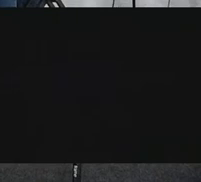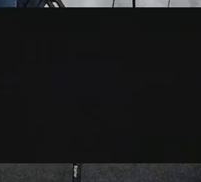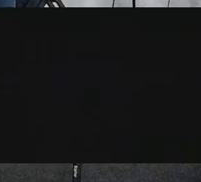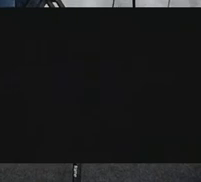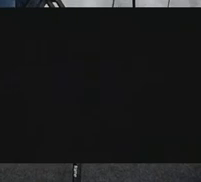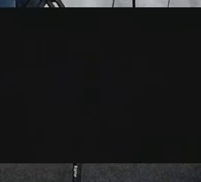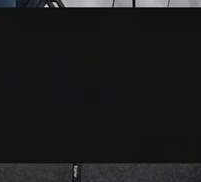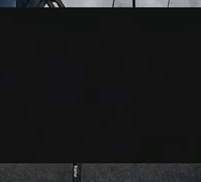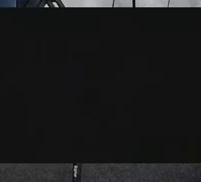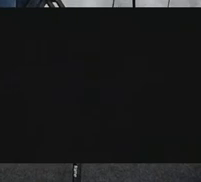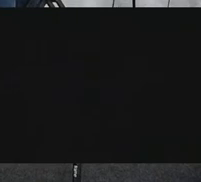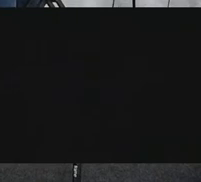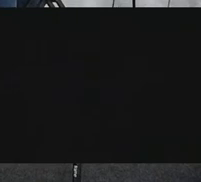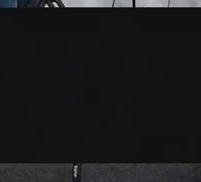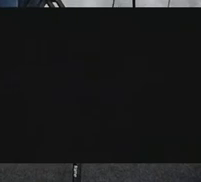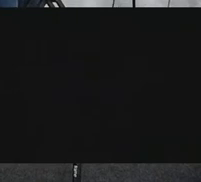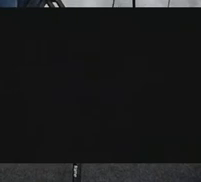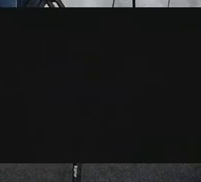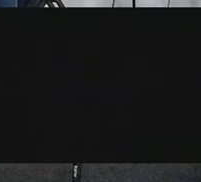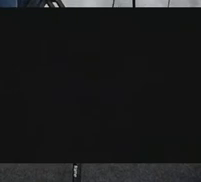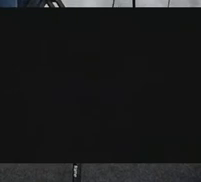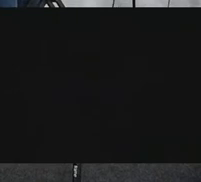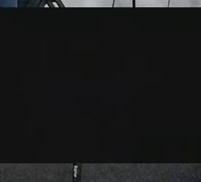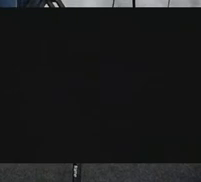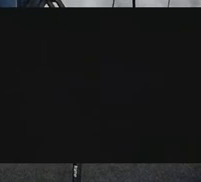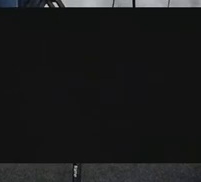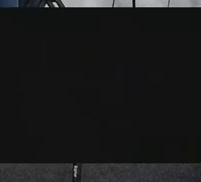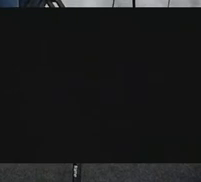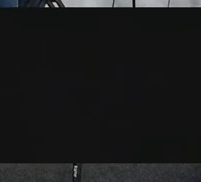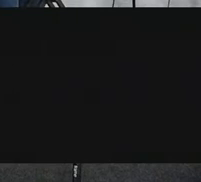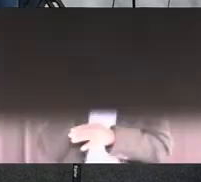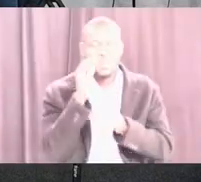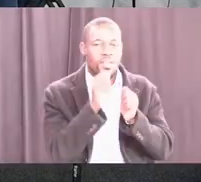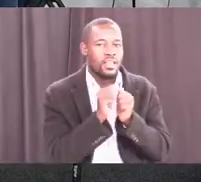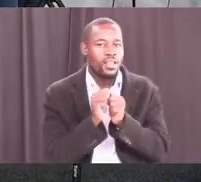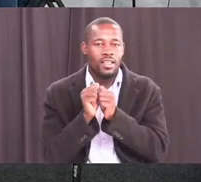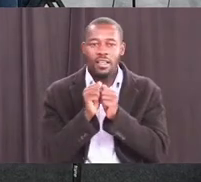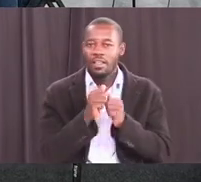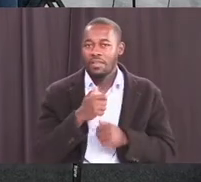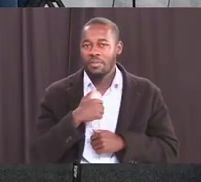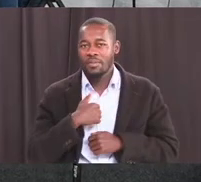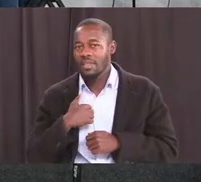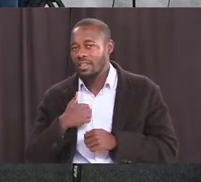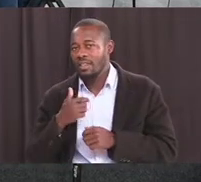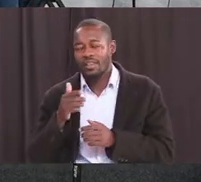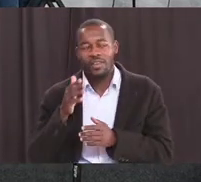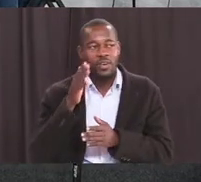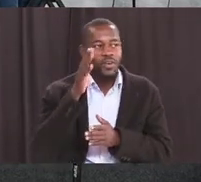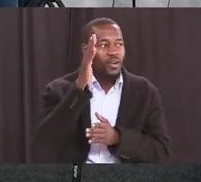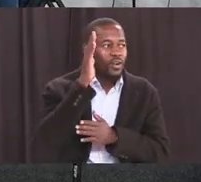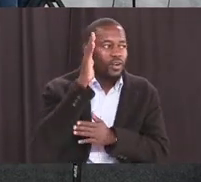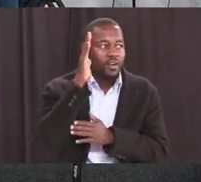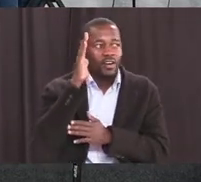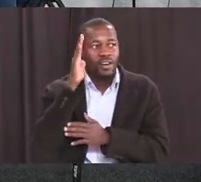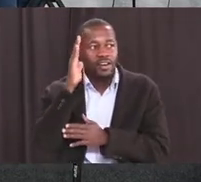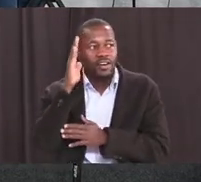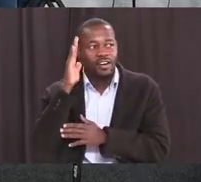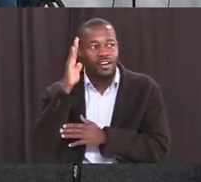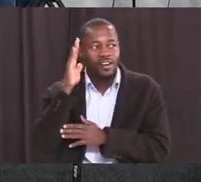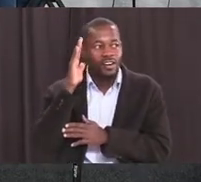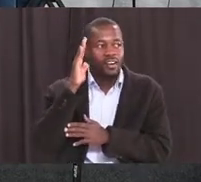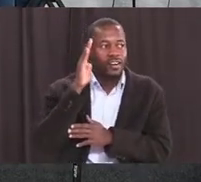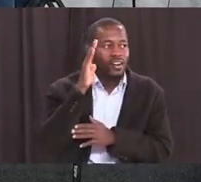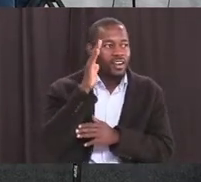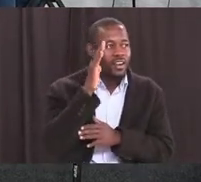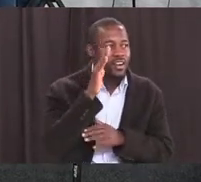akona mi, akona mi, akona mi,